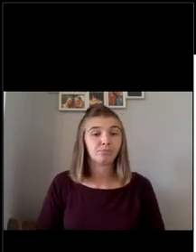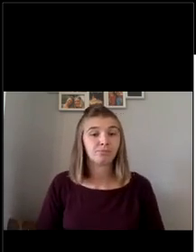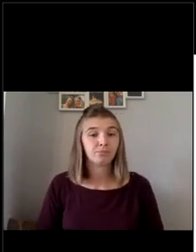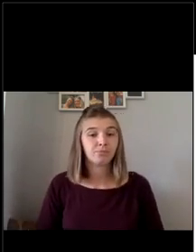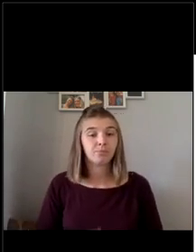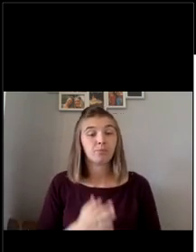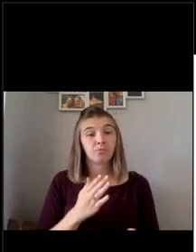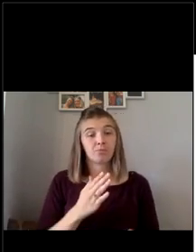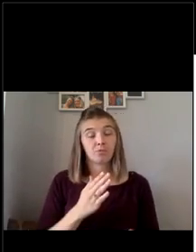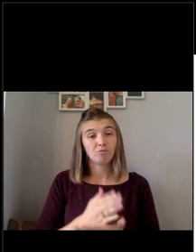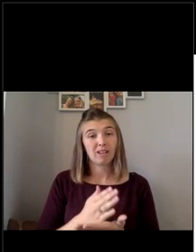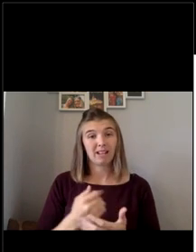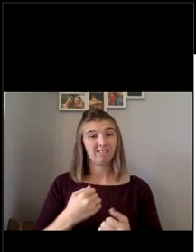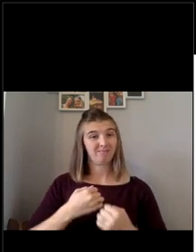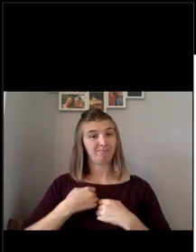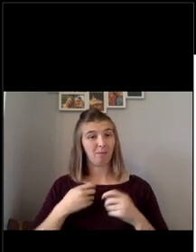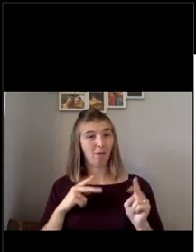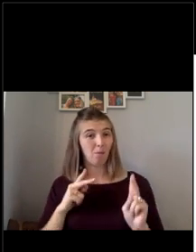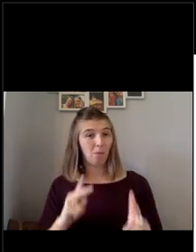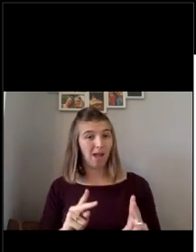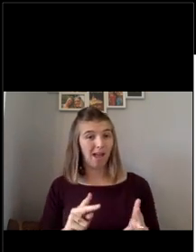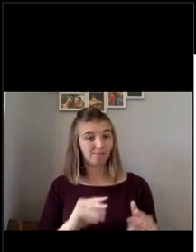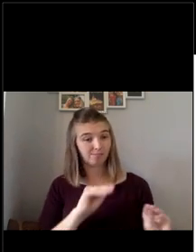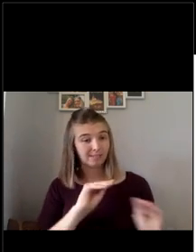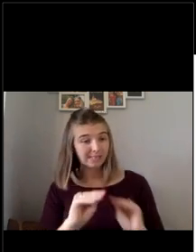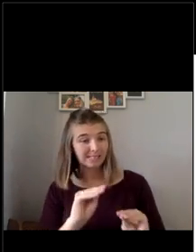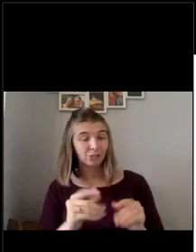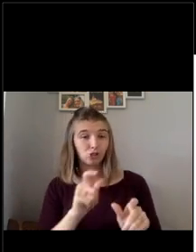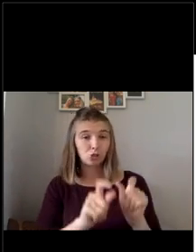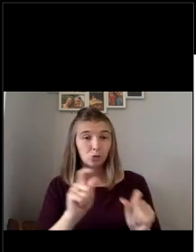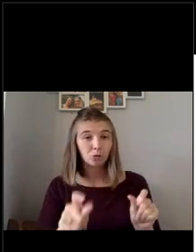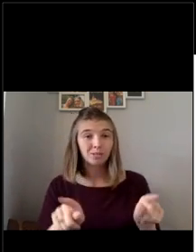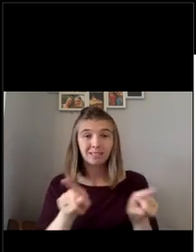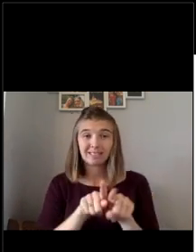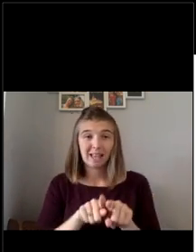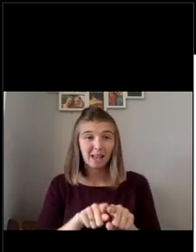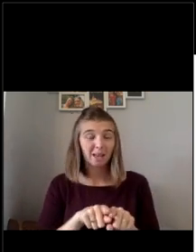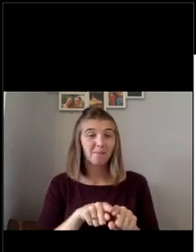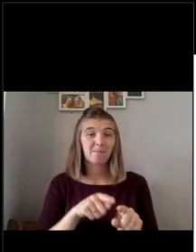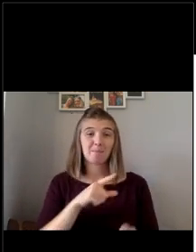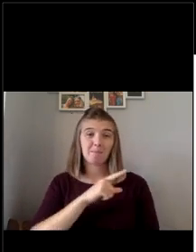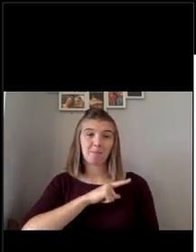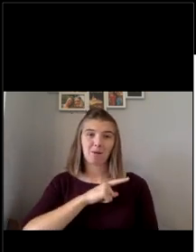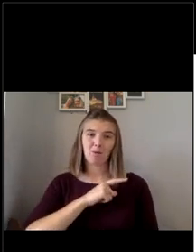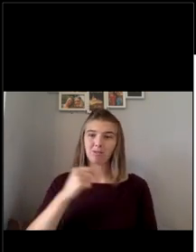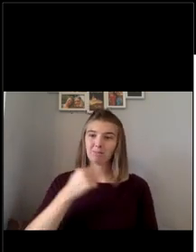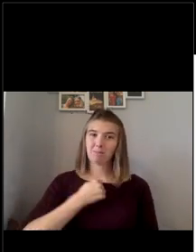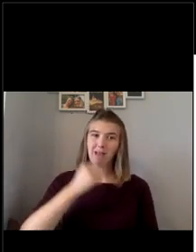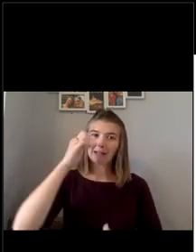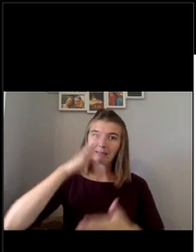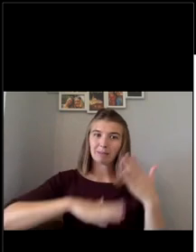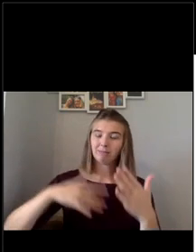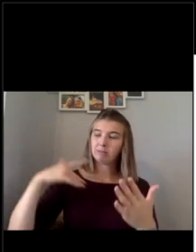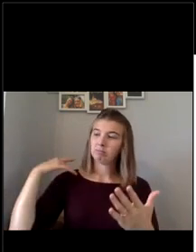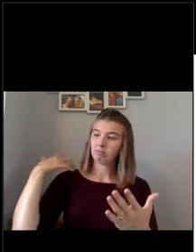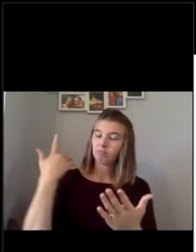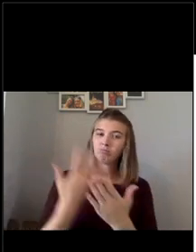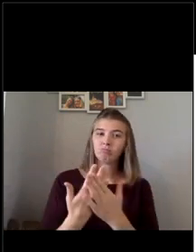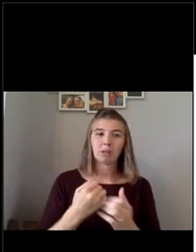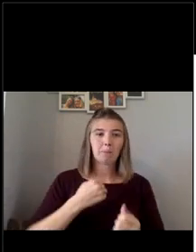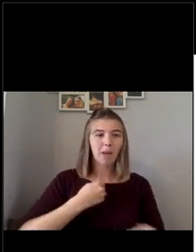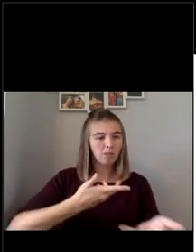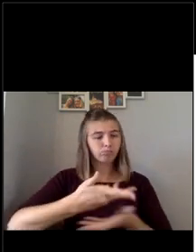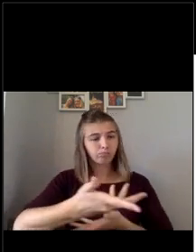PI. And because I've gone through these struggles, I have a very open conversation with